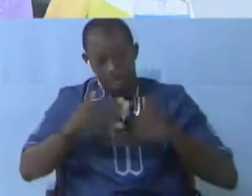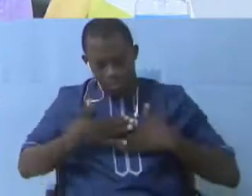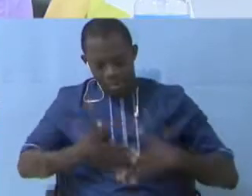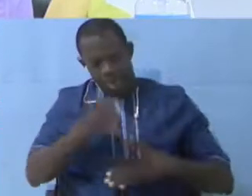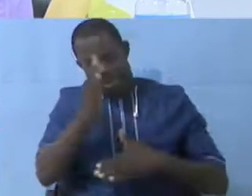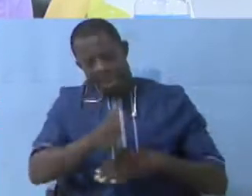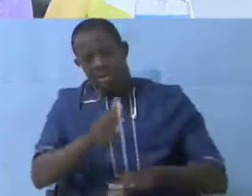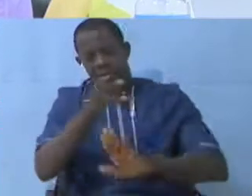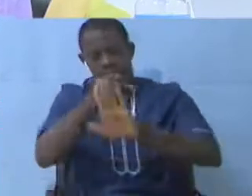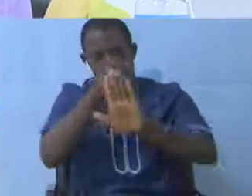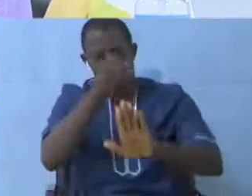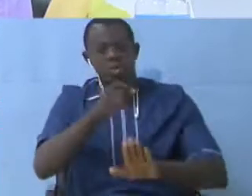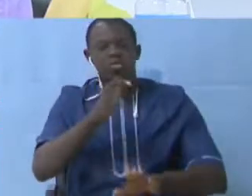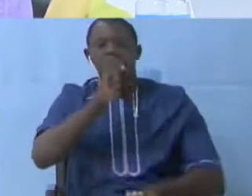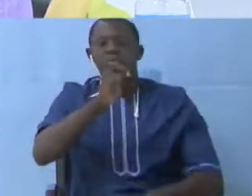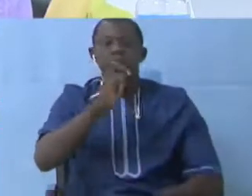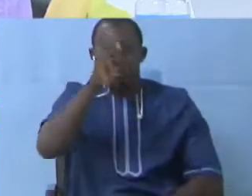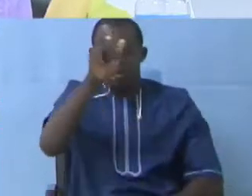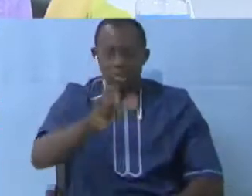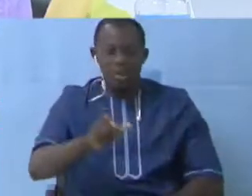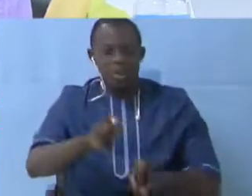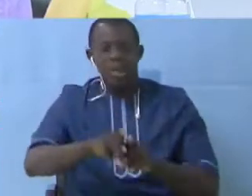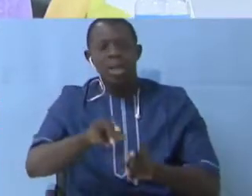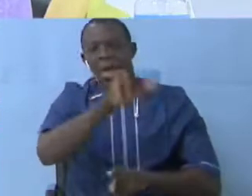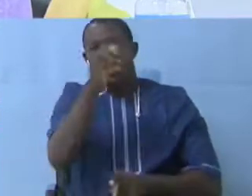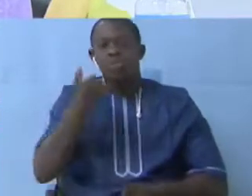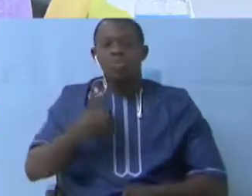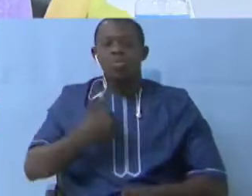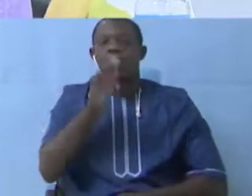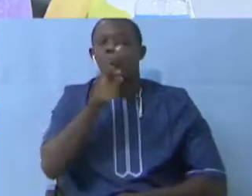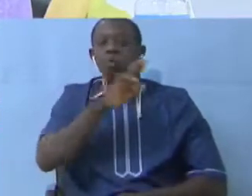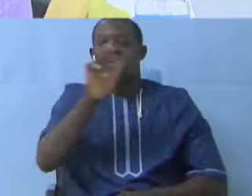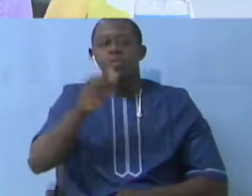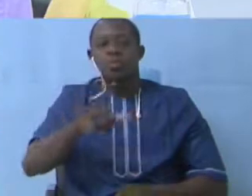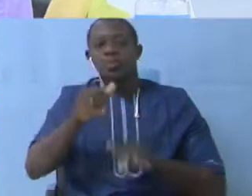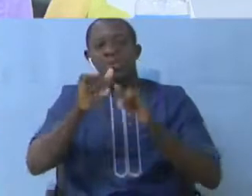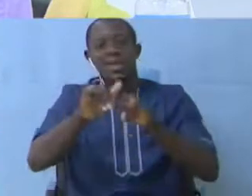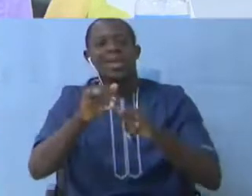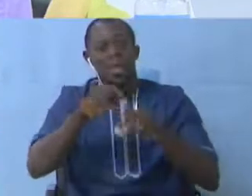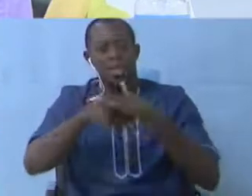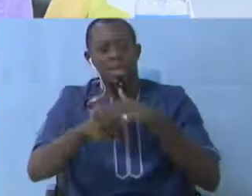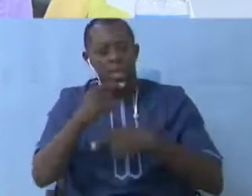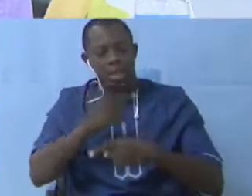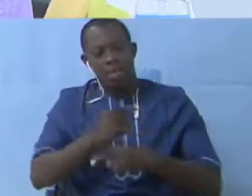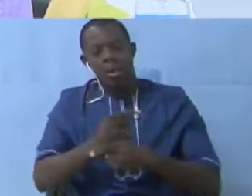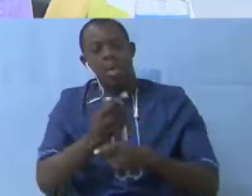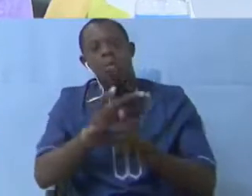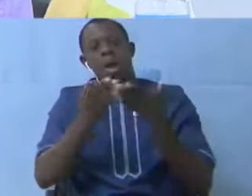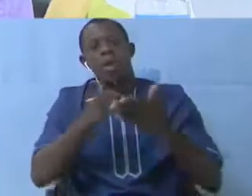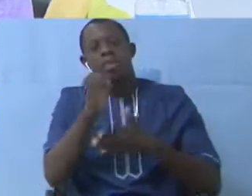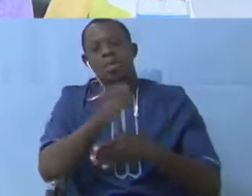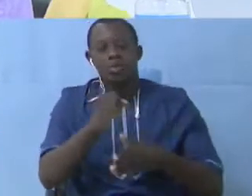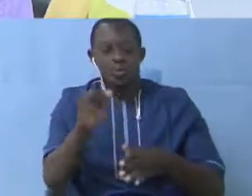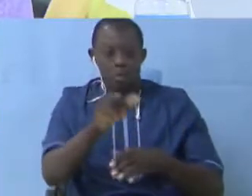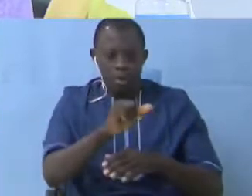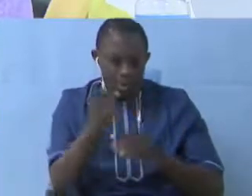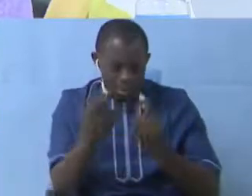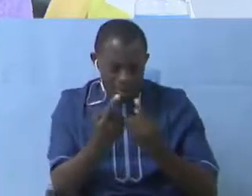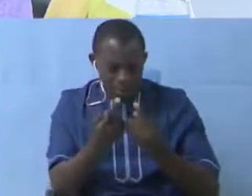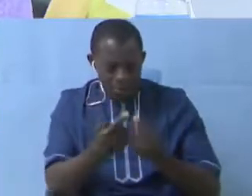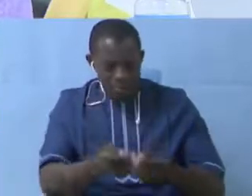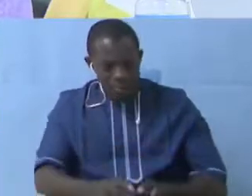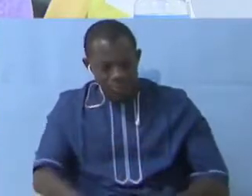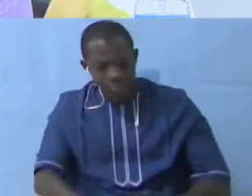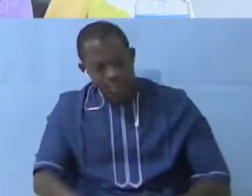journalists, and people who just simply couldn't stay here because of persecution. ñi nga xam ne ñoom nag laay wax ne ñoom ñoo koy dingat boo